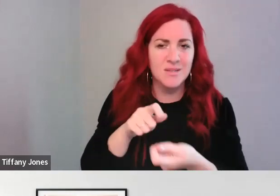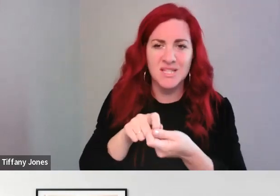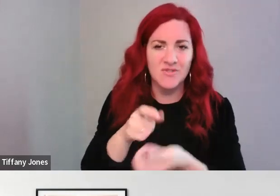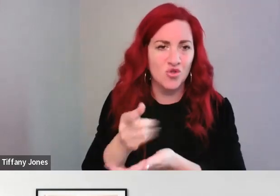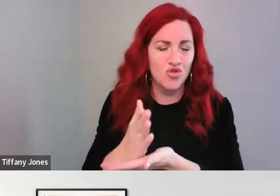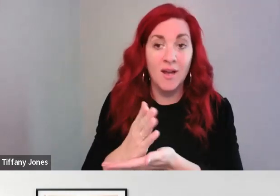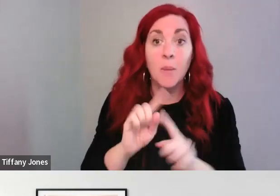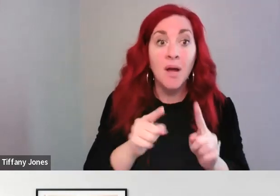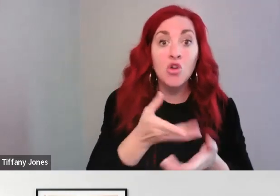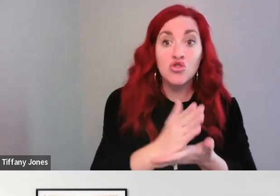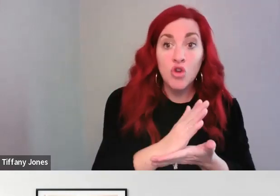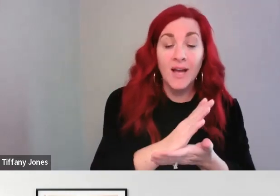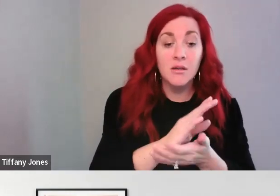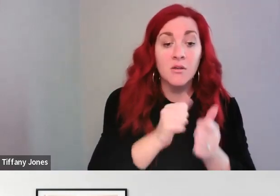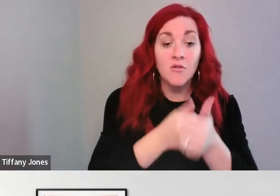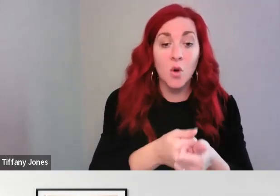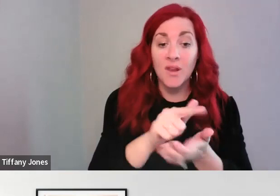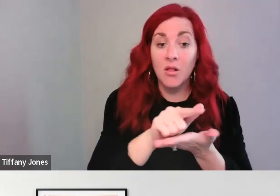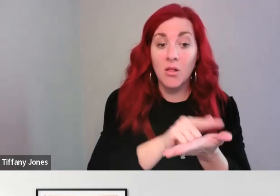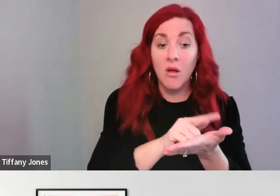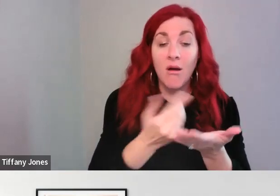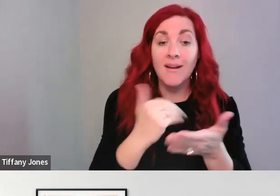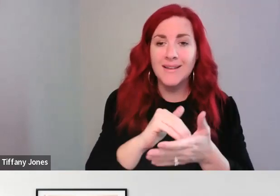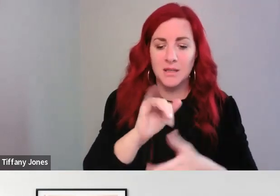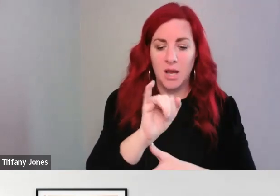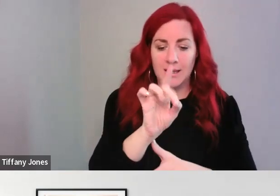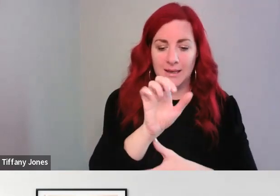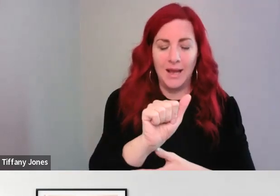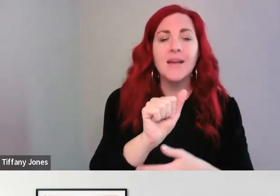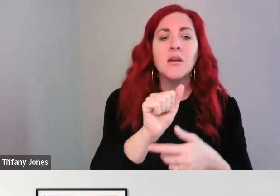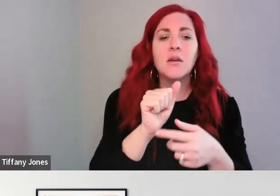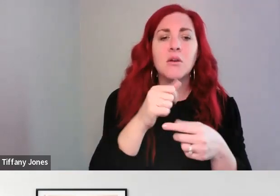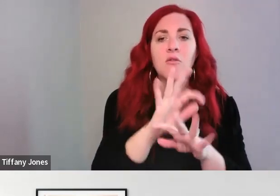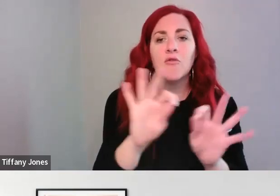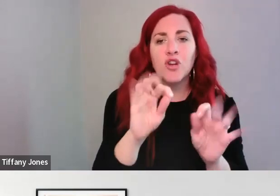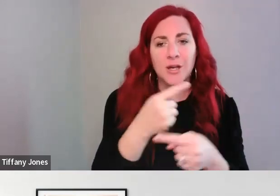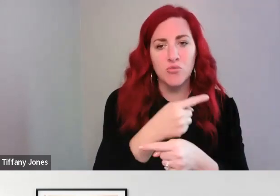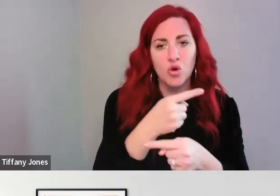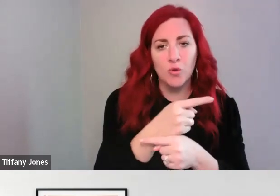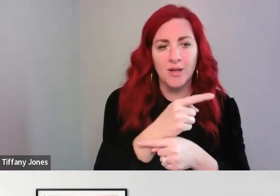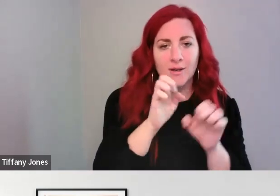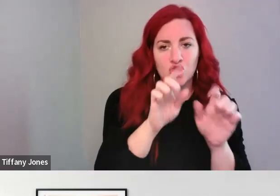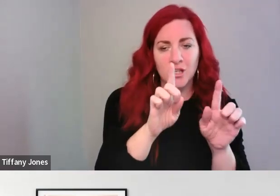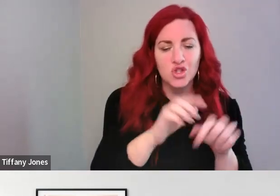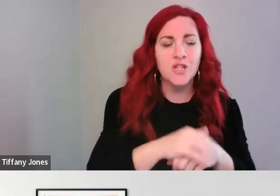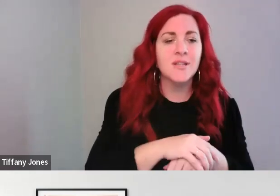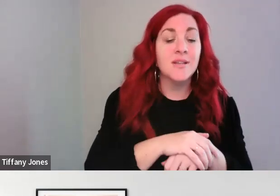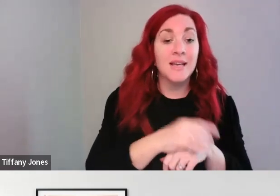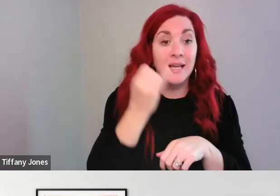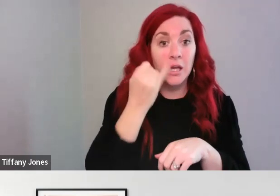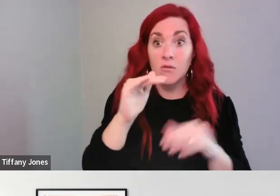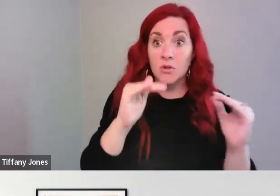to under the law, again, for IDEA, there's a right to a free and appropriate public education. So if a child needs a certified